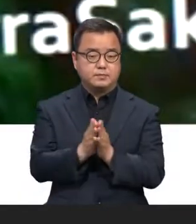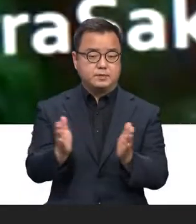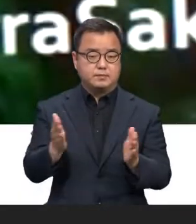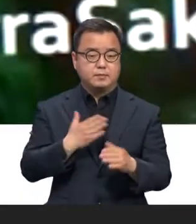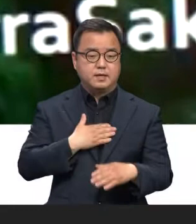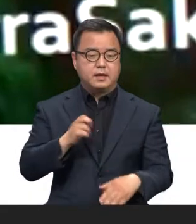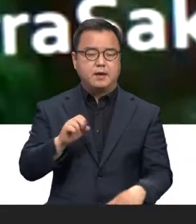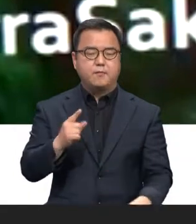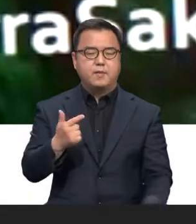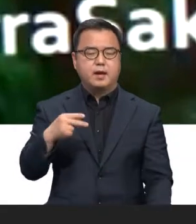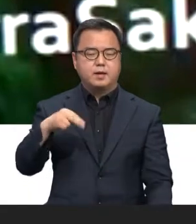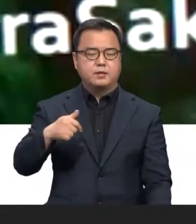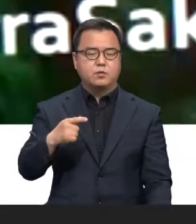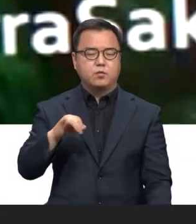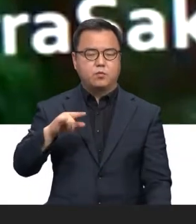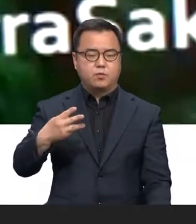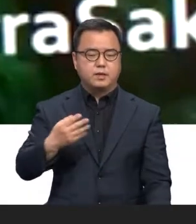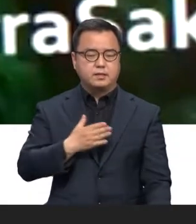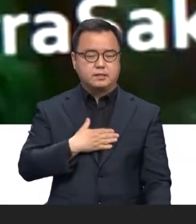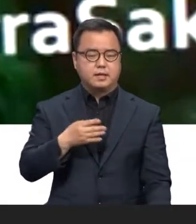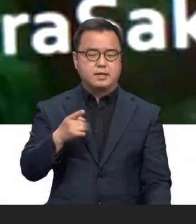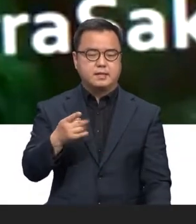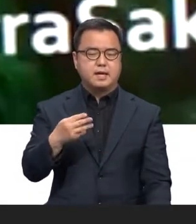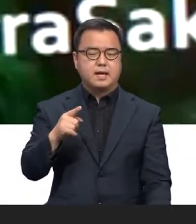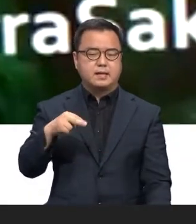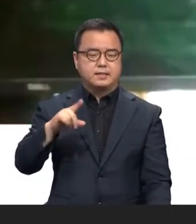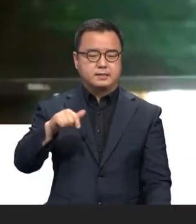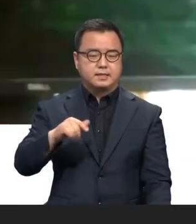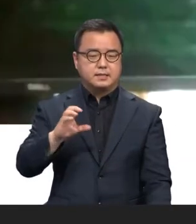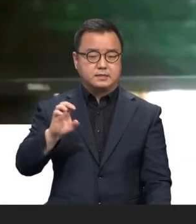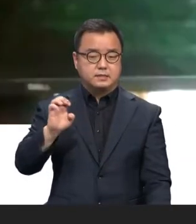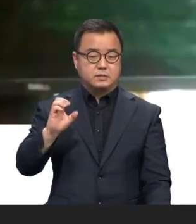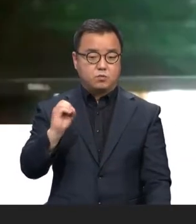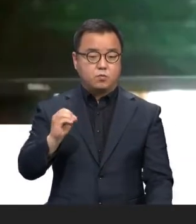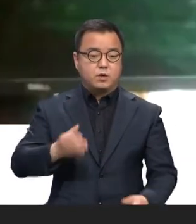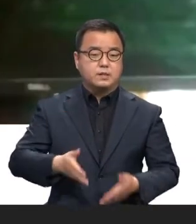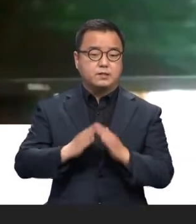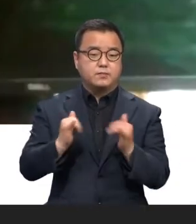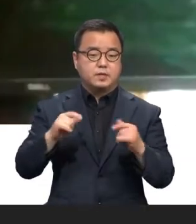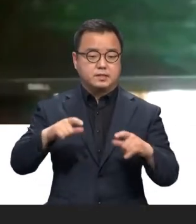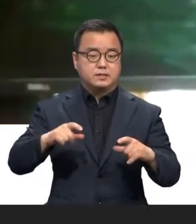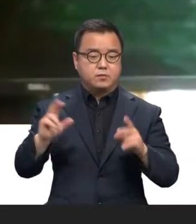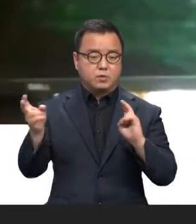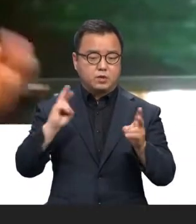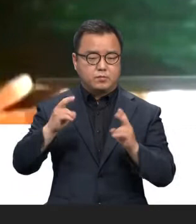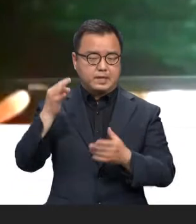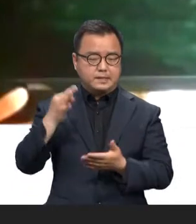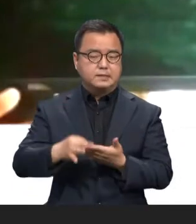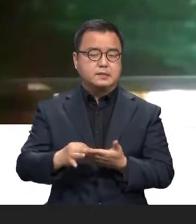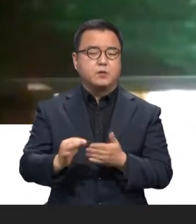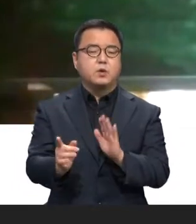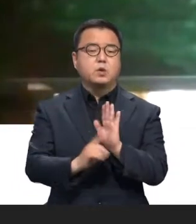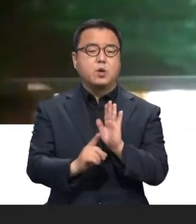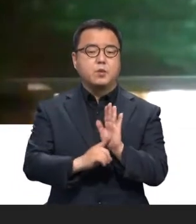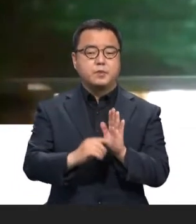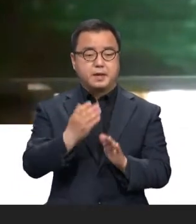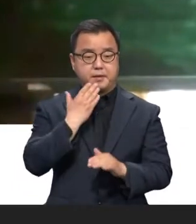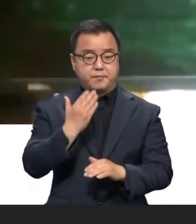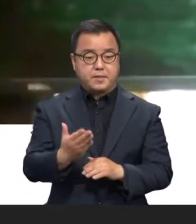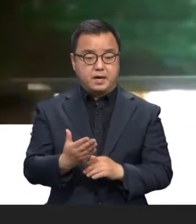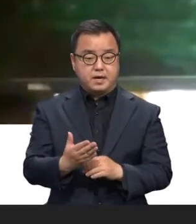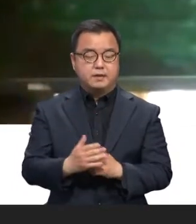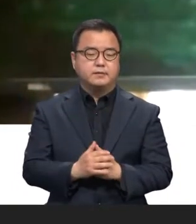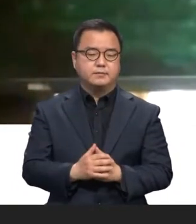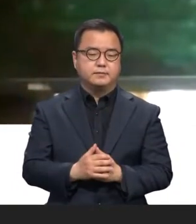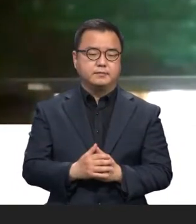is Monica Oil, and I'm the CEO and founder of TerraSack. Grocery stores get free bags to sell or distribute to customers, and local businesses